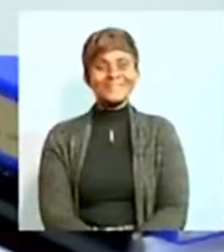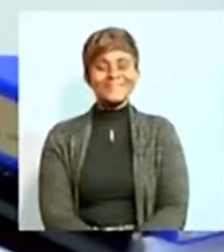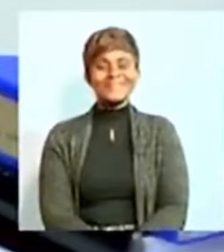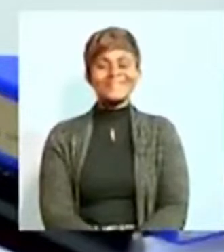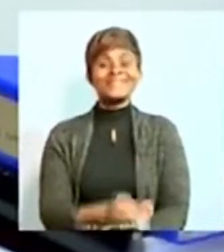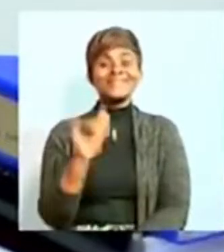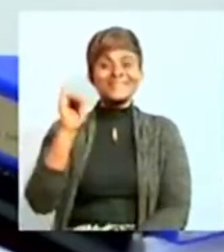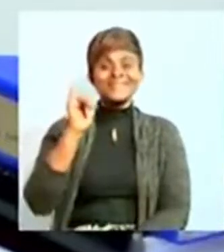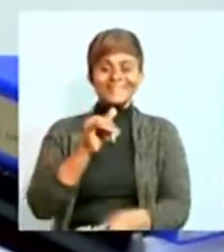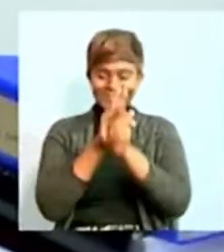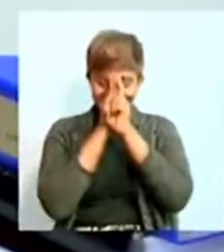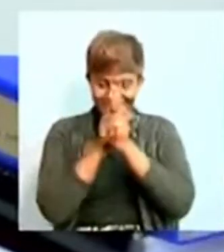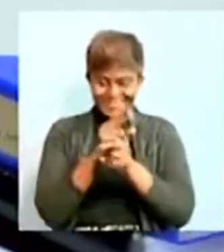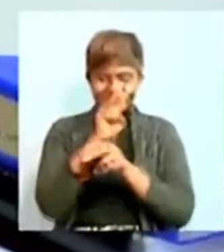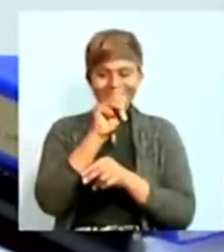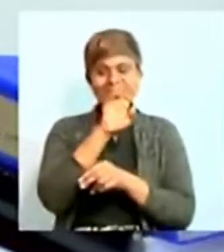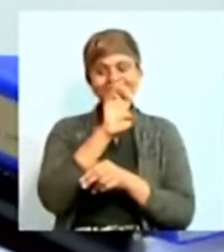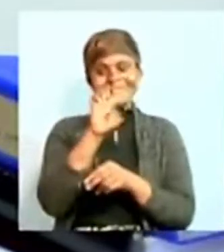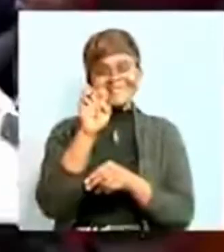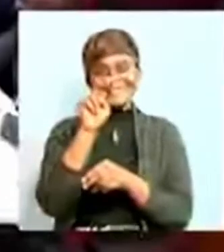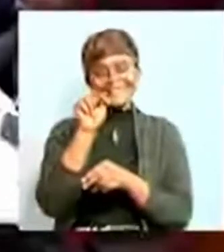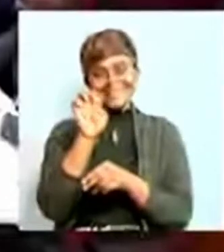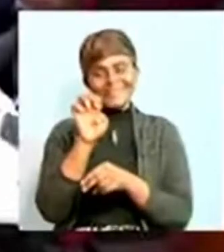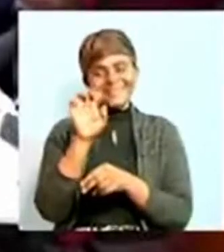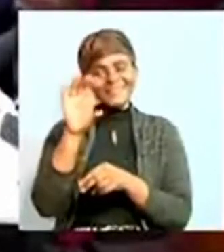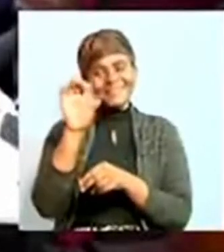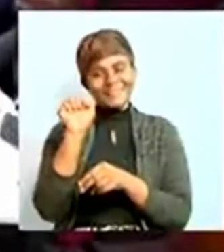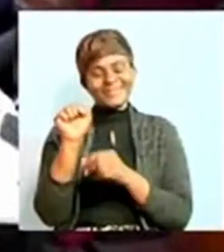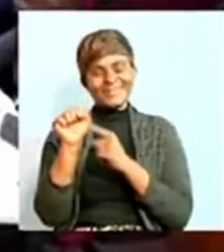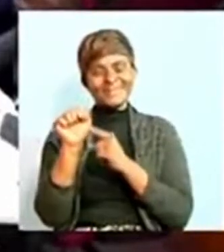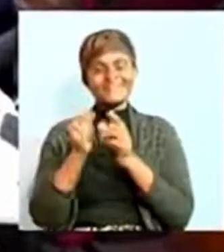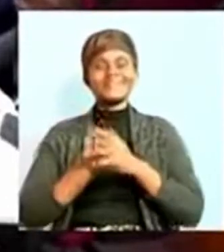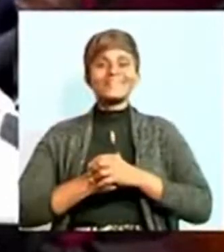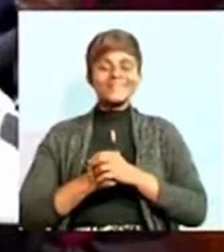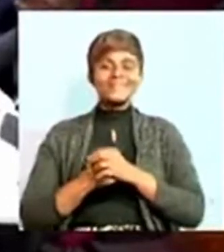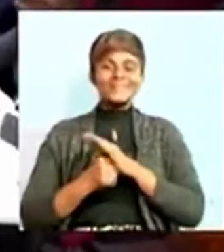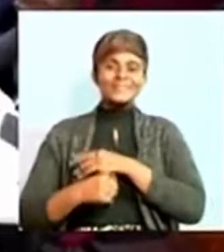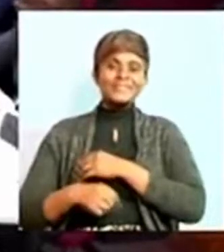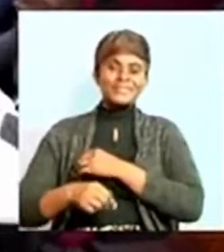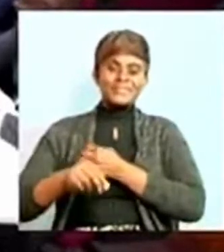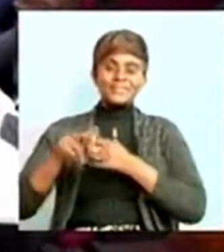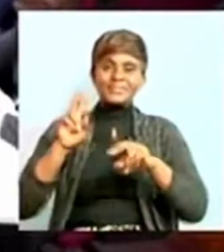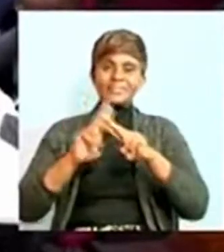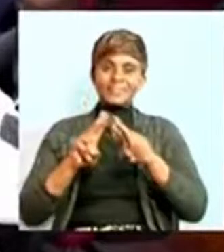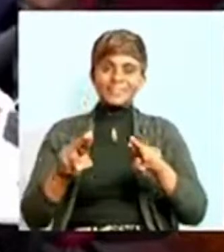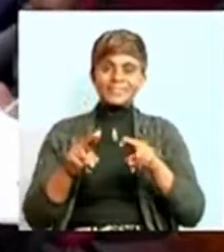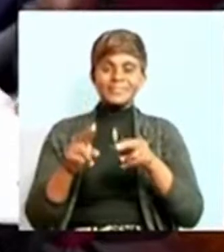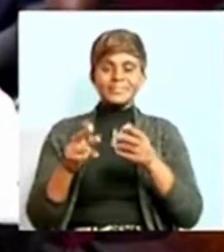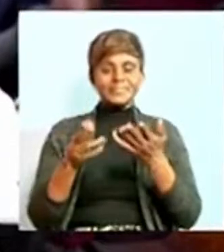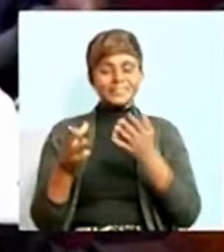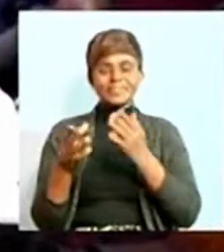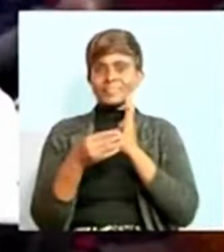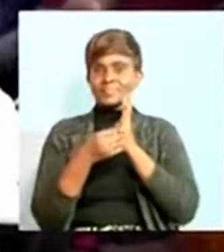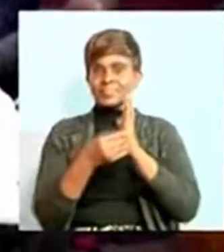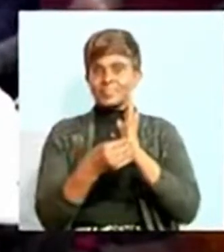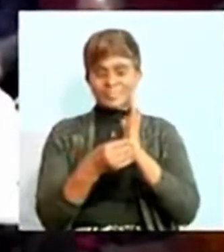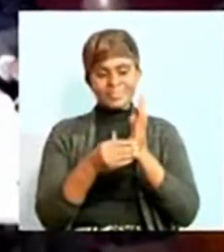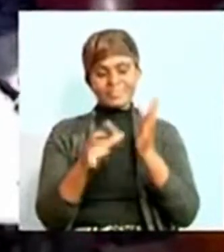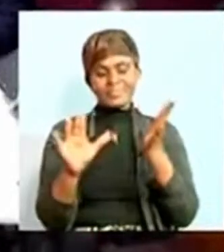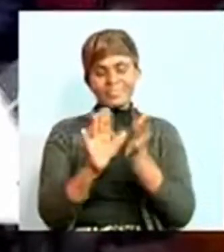Yes, Honorable Mwene. Thank you so much, Chair. CS, Chair, I would like to guide the CS to page 9.